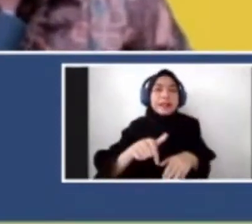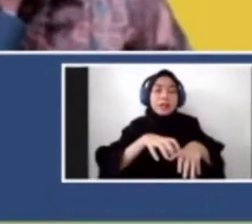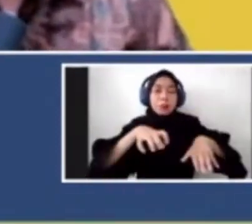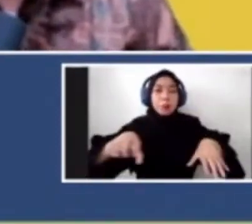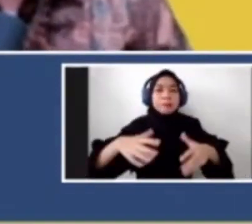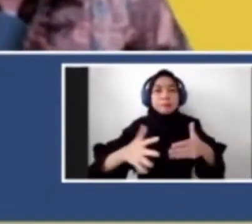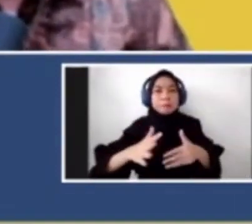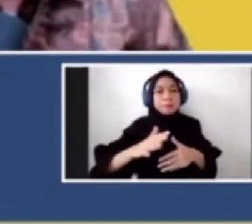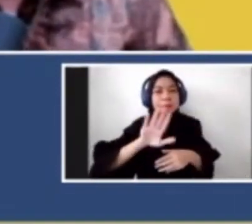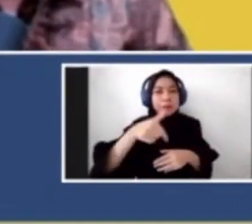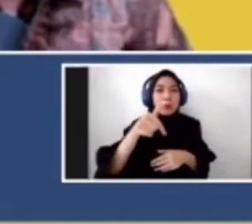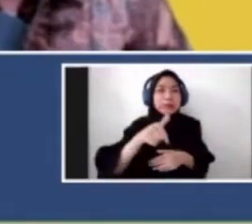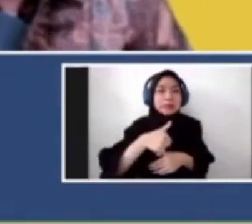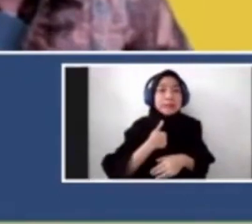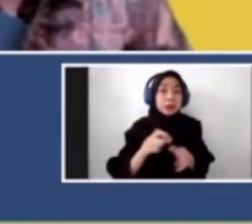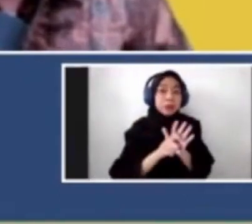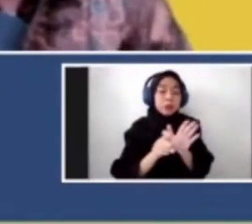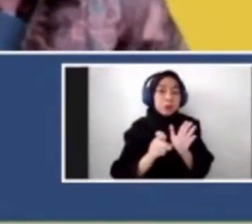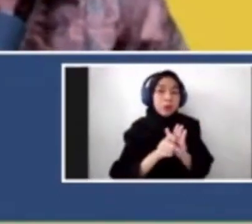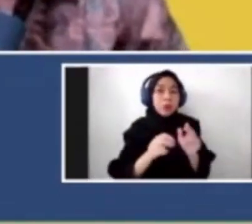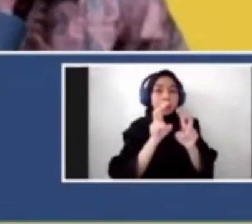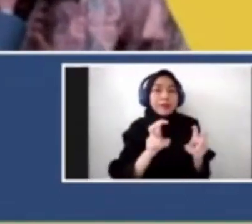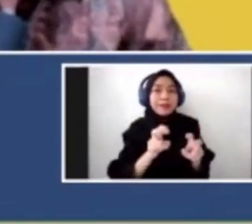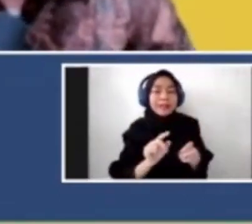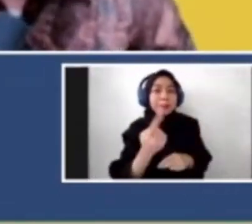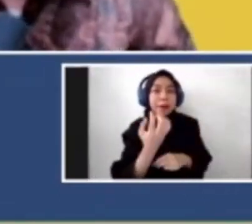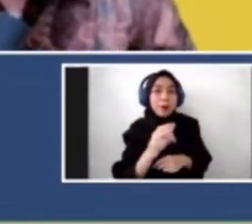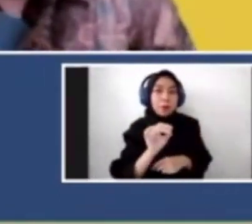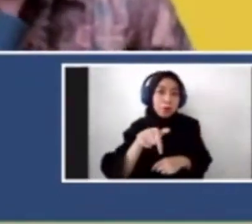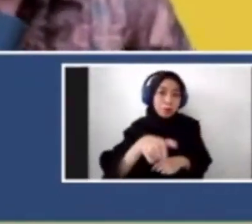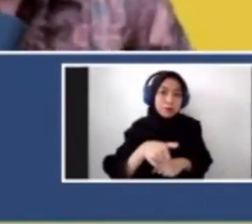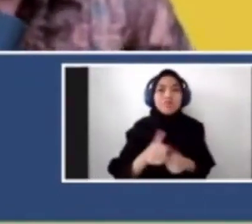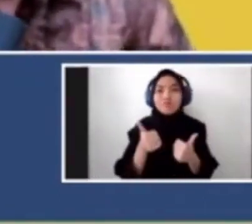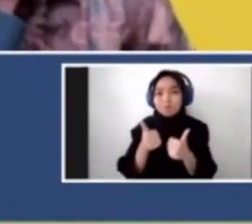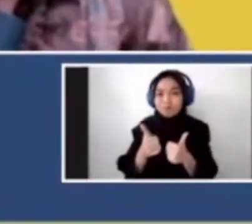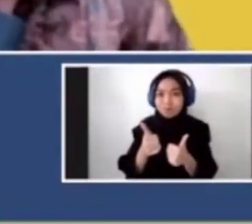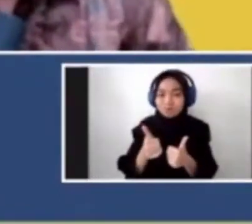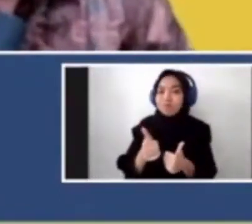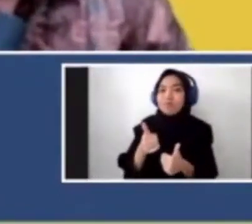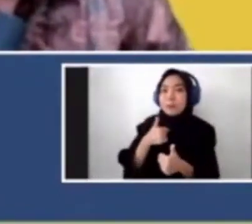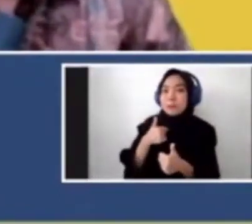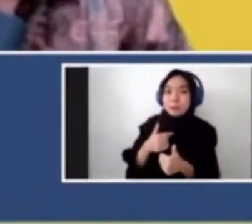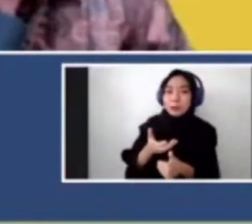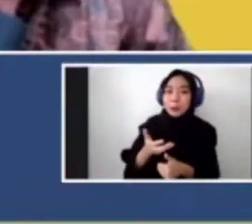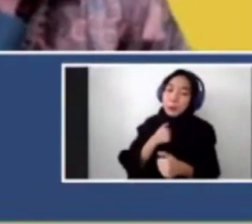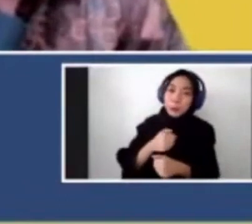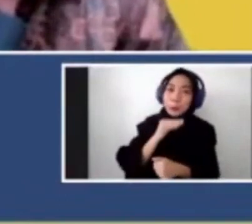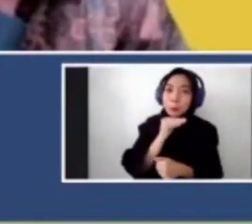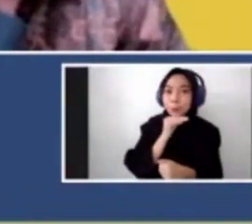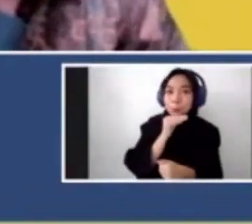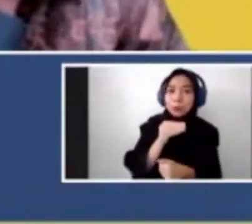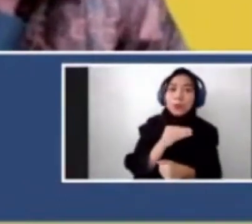that's my current research and current project. Lovely. We're looking forward to see the designs later on,